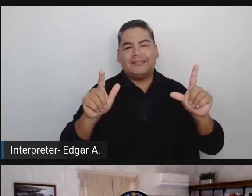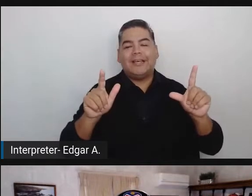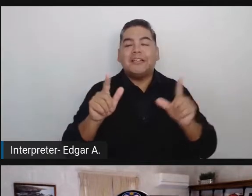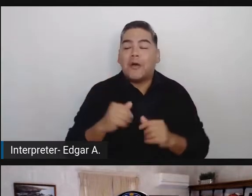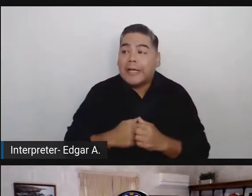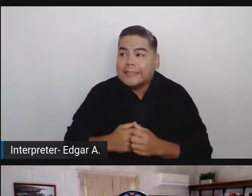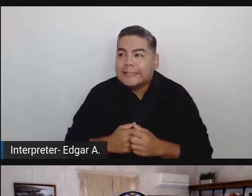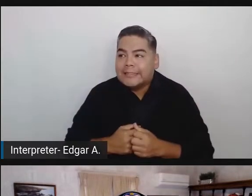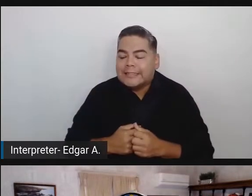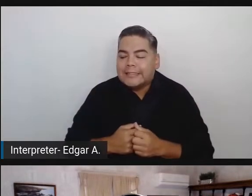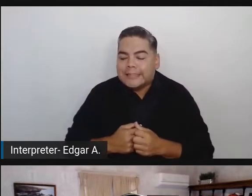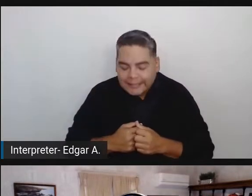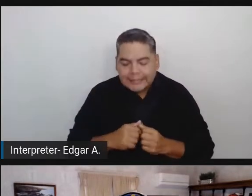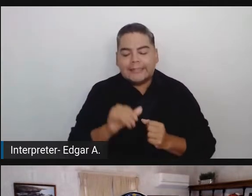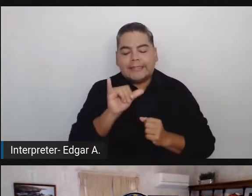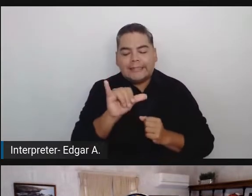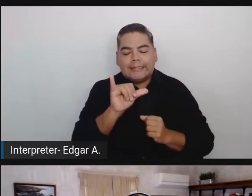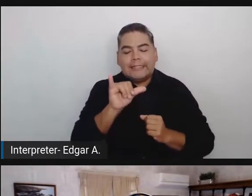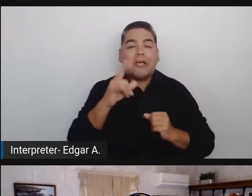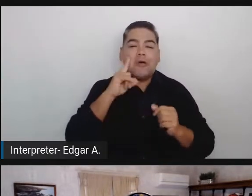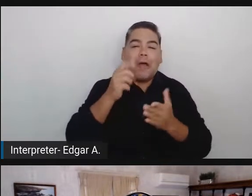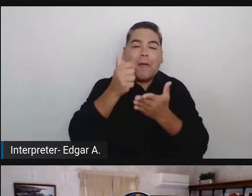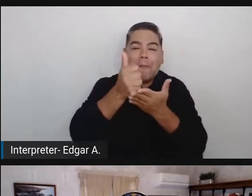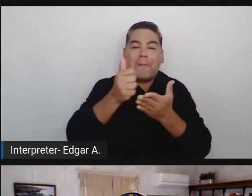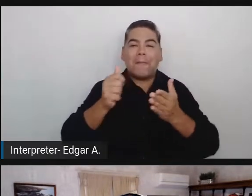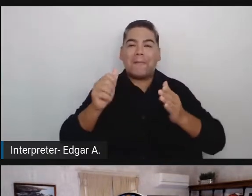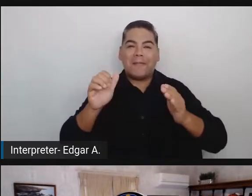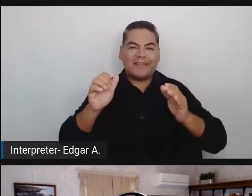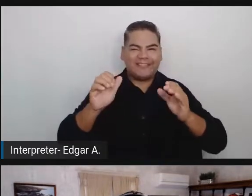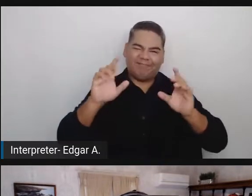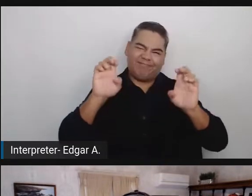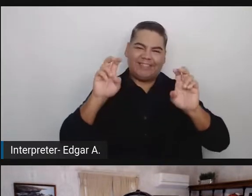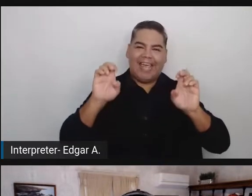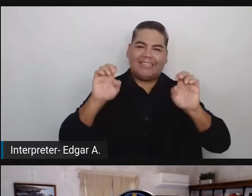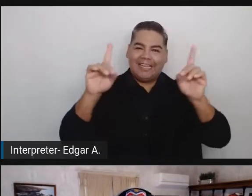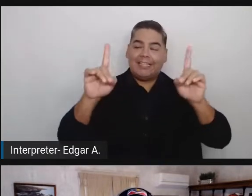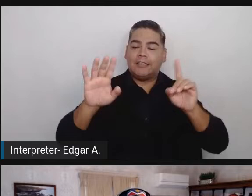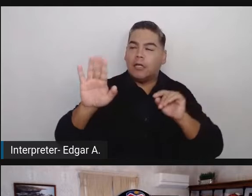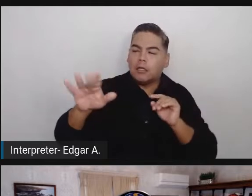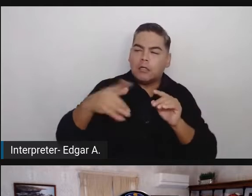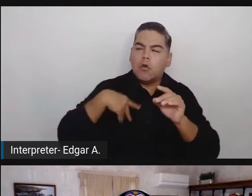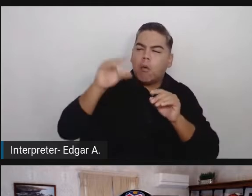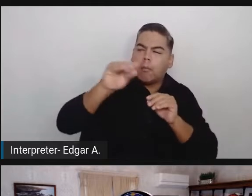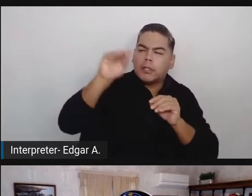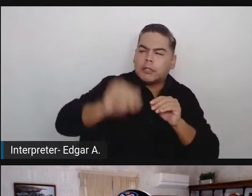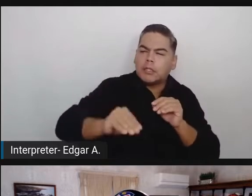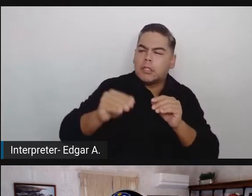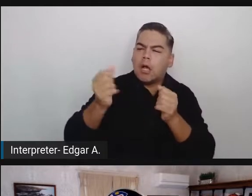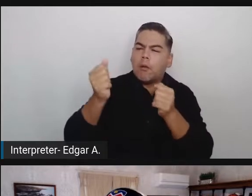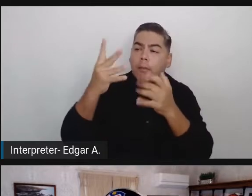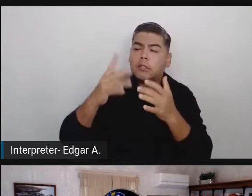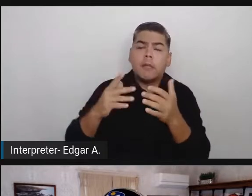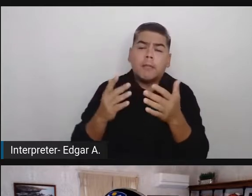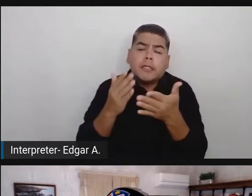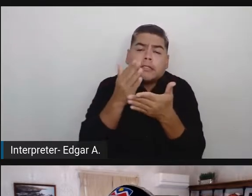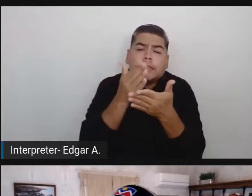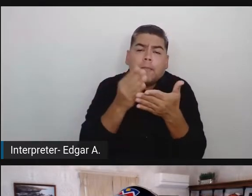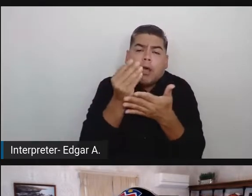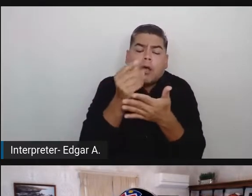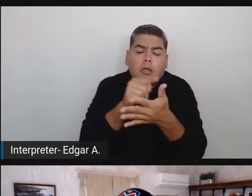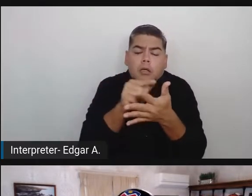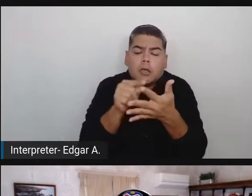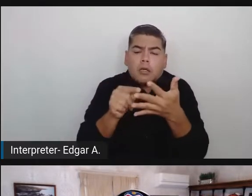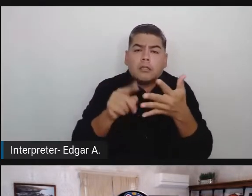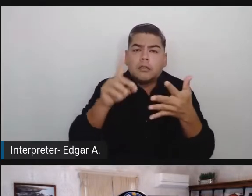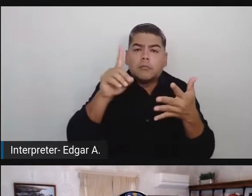about that, and about the percentages of people with certain types of disabilities. I mention a few disabilities, and sometimes they're usually like, oh, I